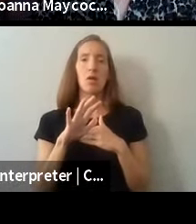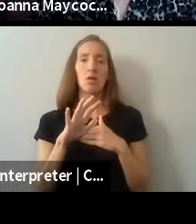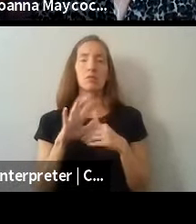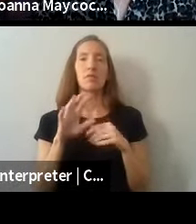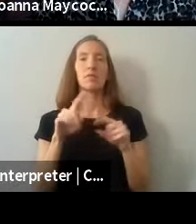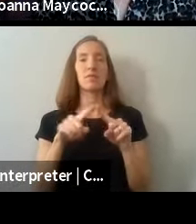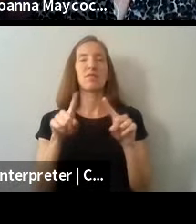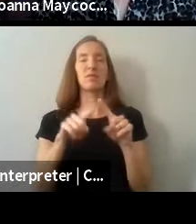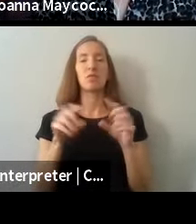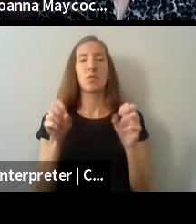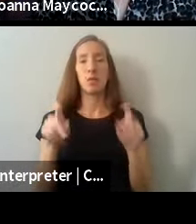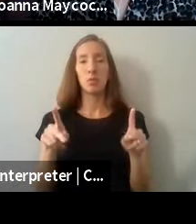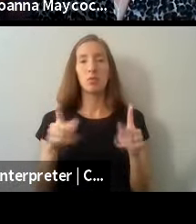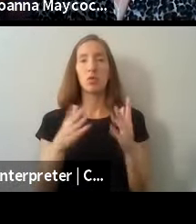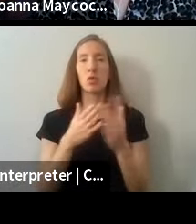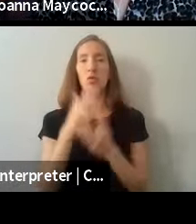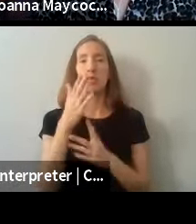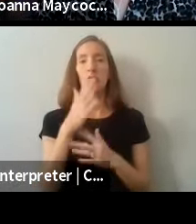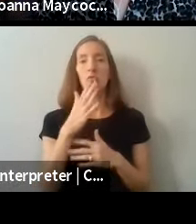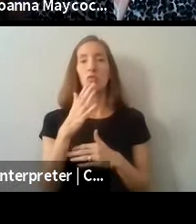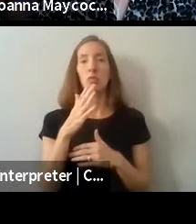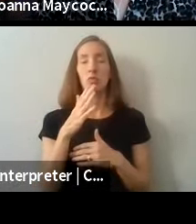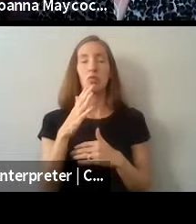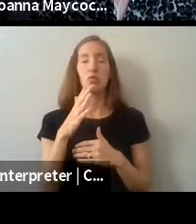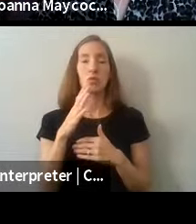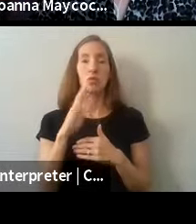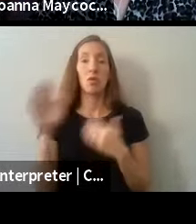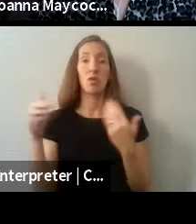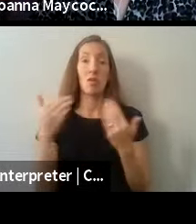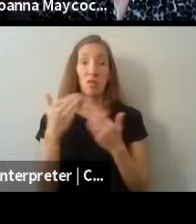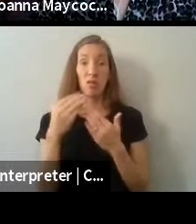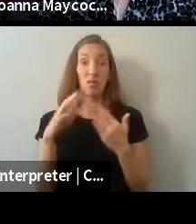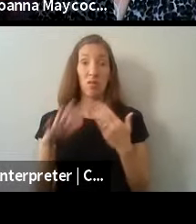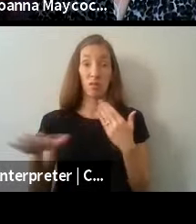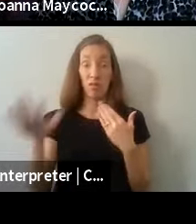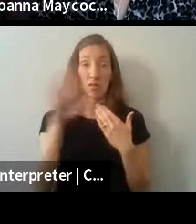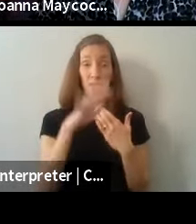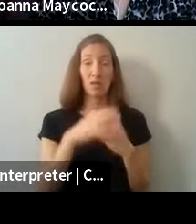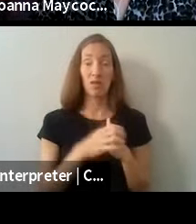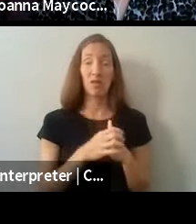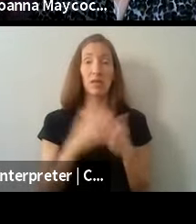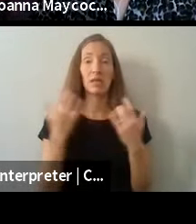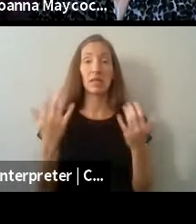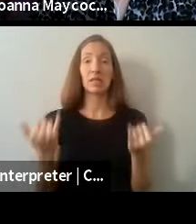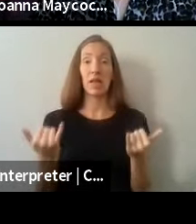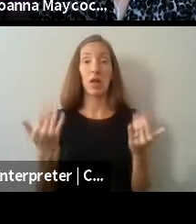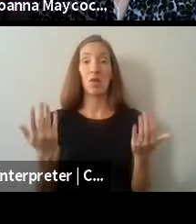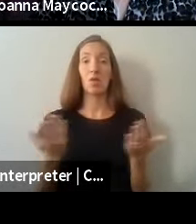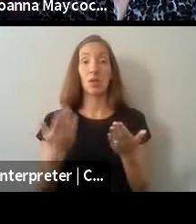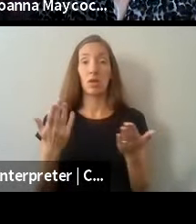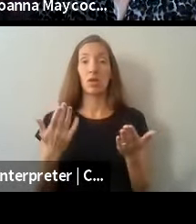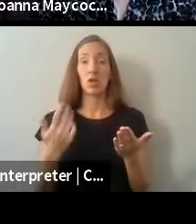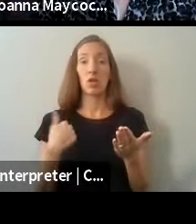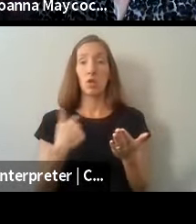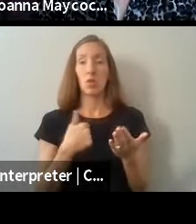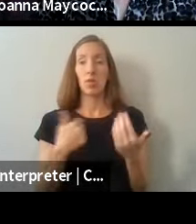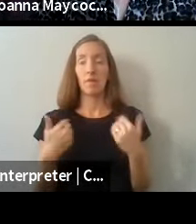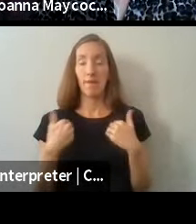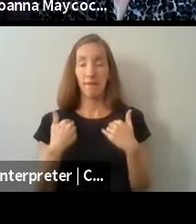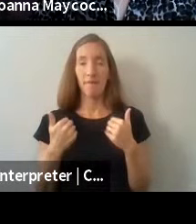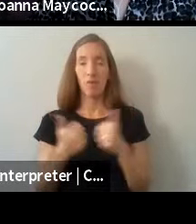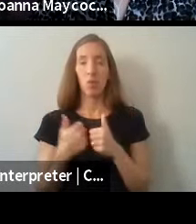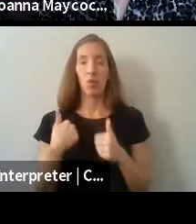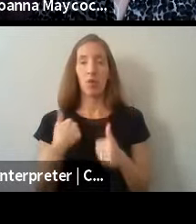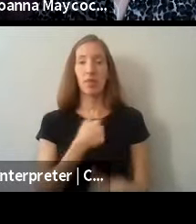opportunity through all stakeholders. And here I'm delighted to share that we have with us today